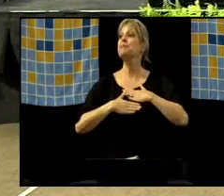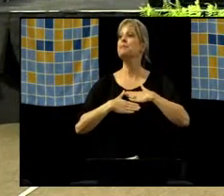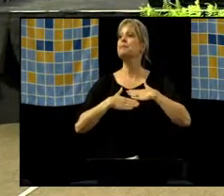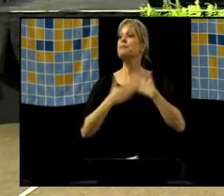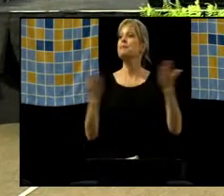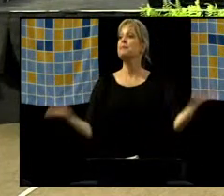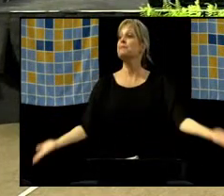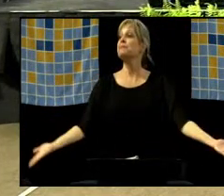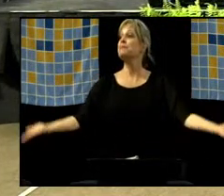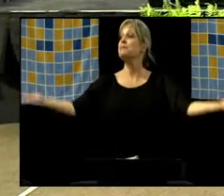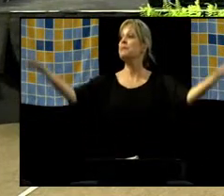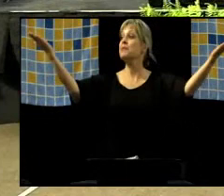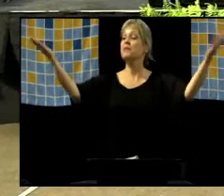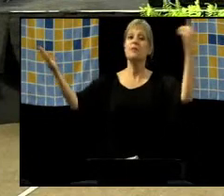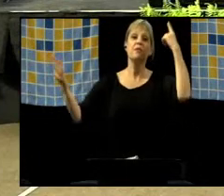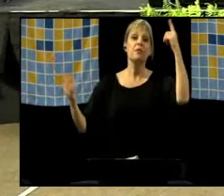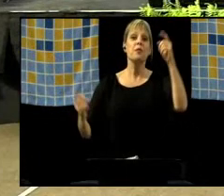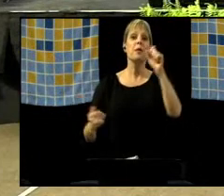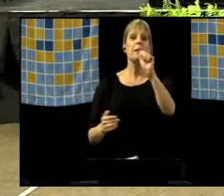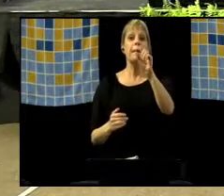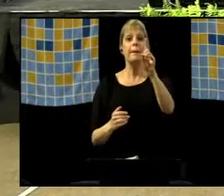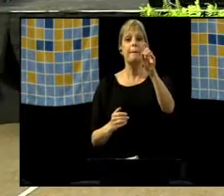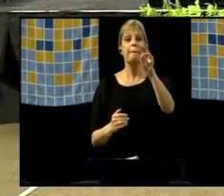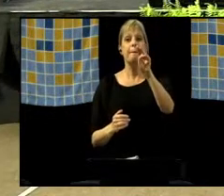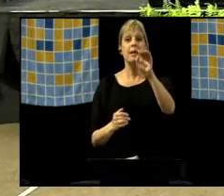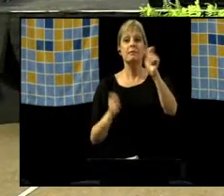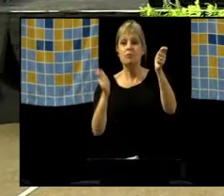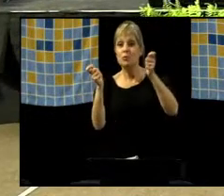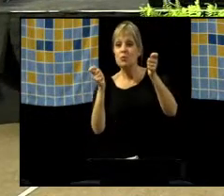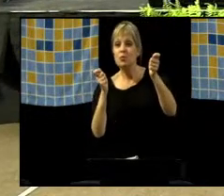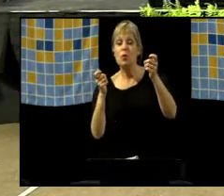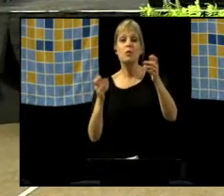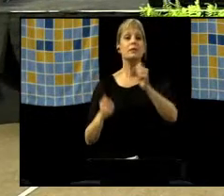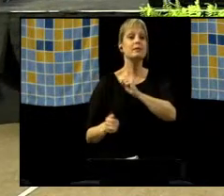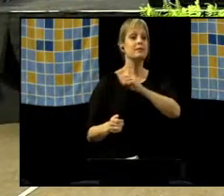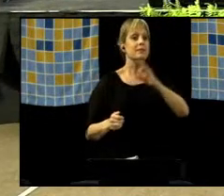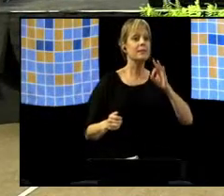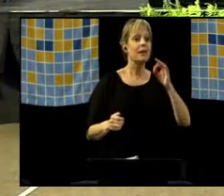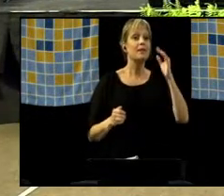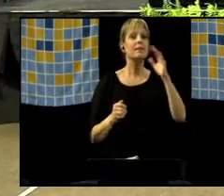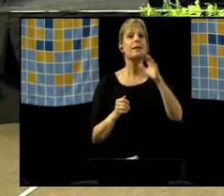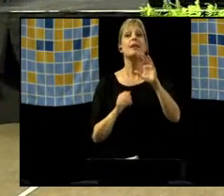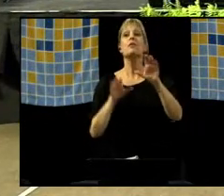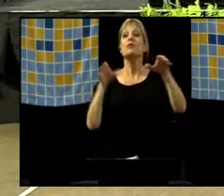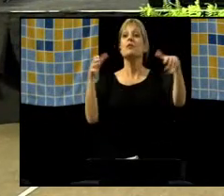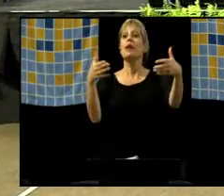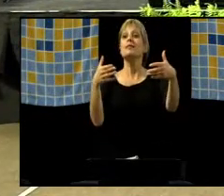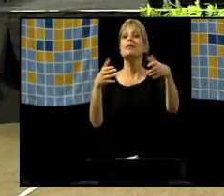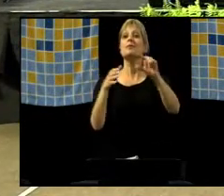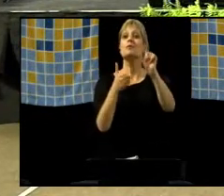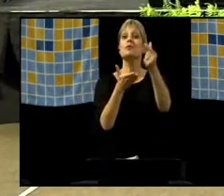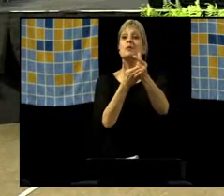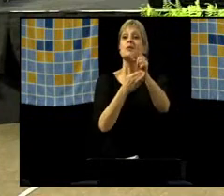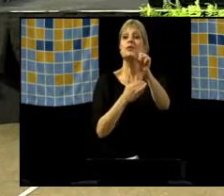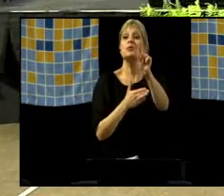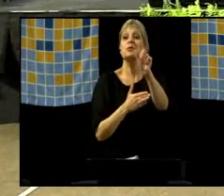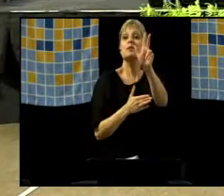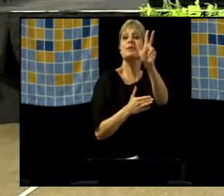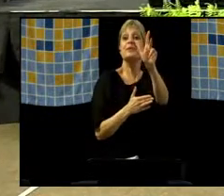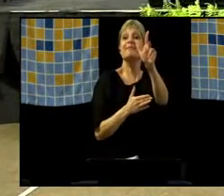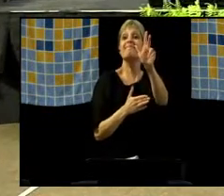receive the administration, faculty, and staff of South Florence High School in the graduating class of 2023.